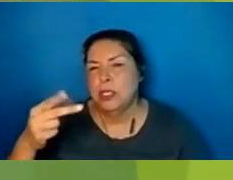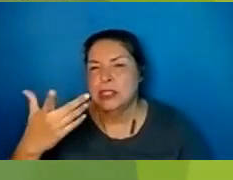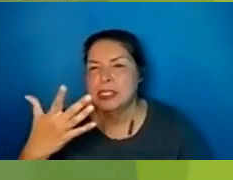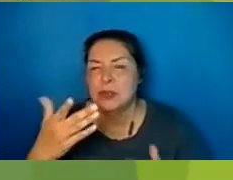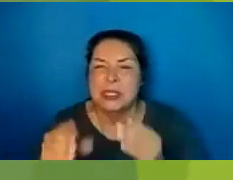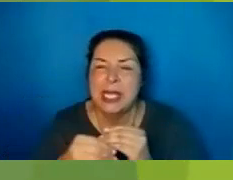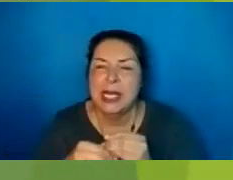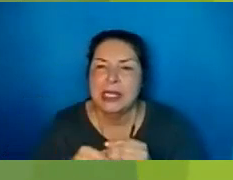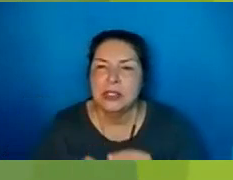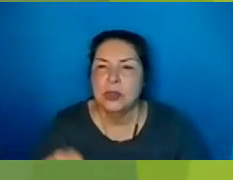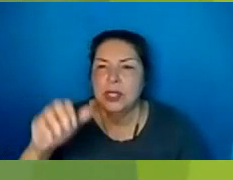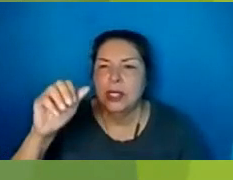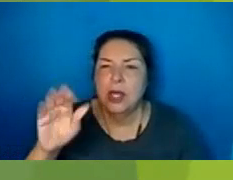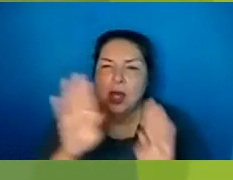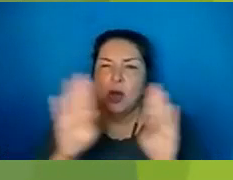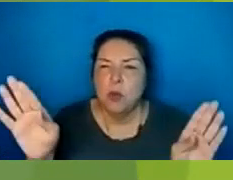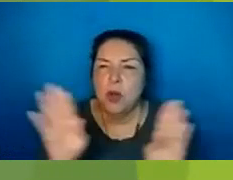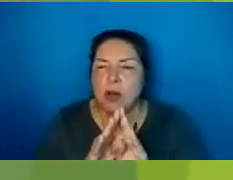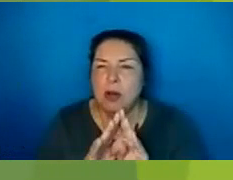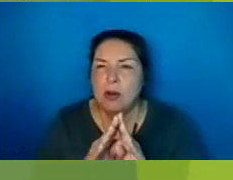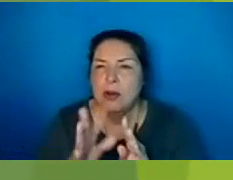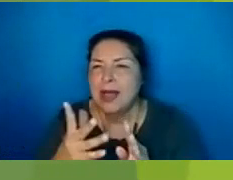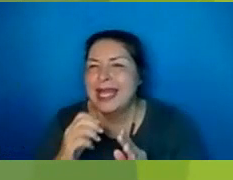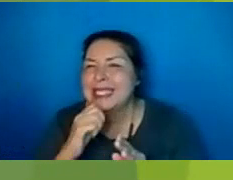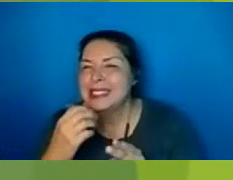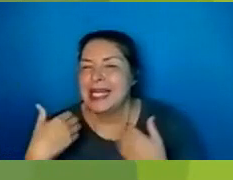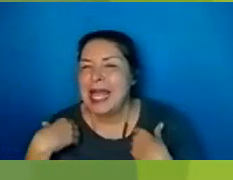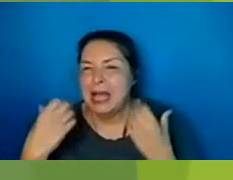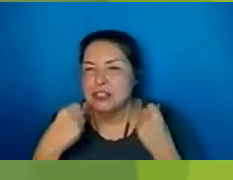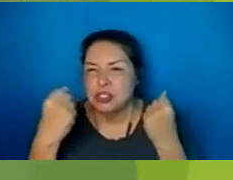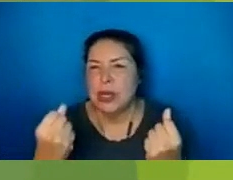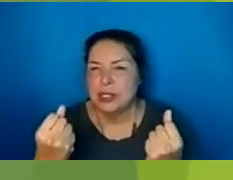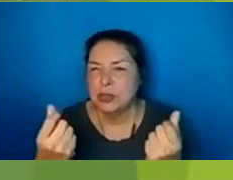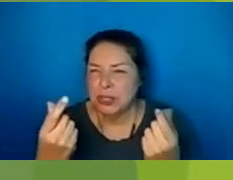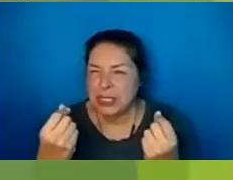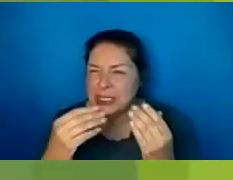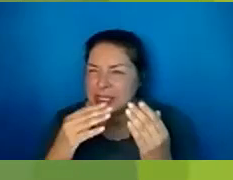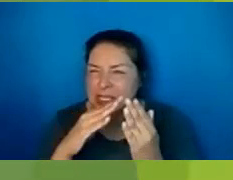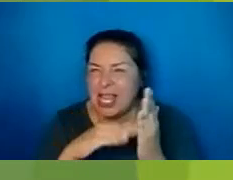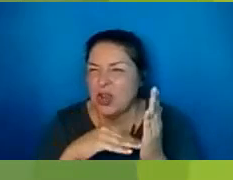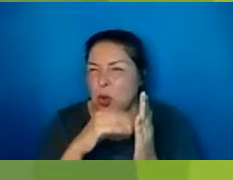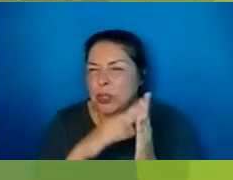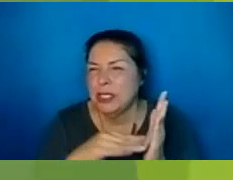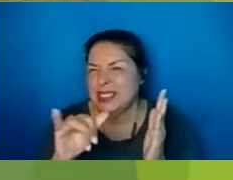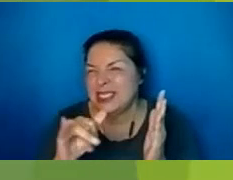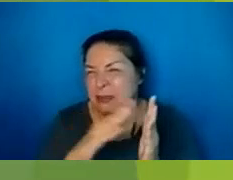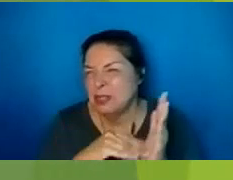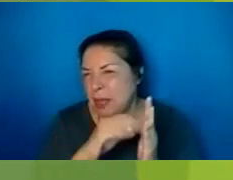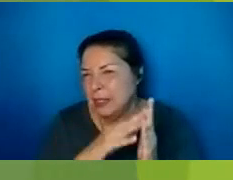and of itself does not have any strength. It is a coating, like a paint.